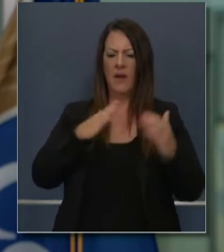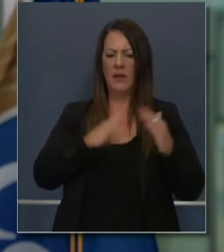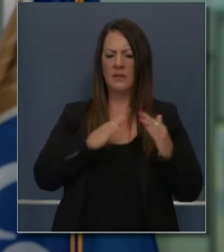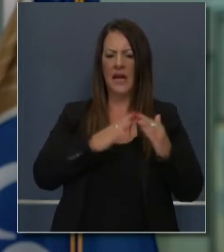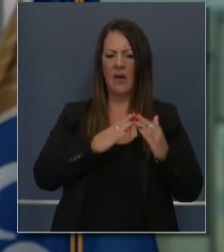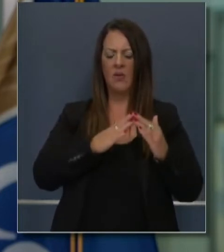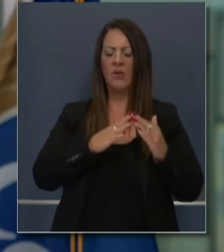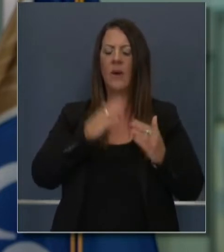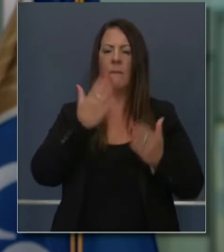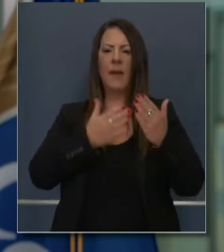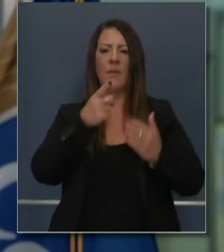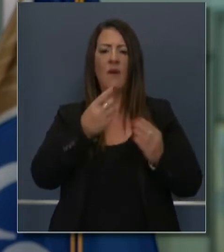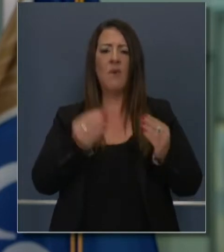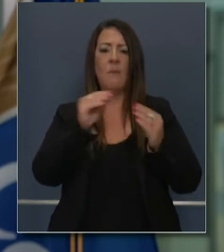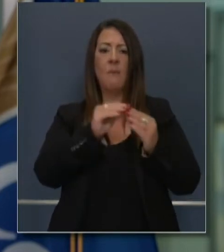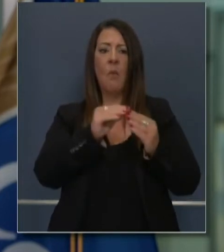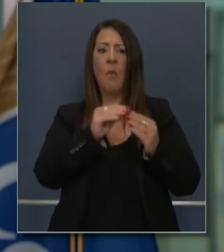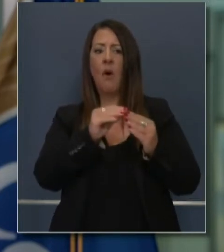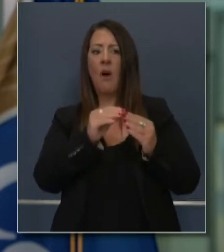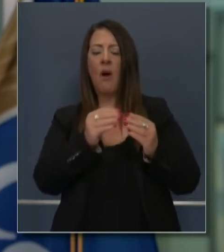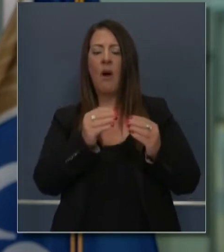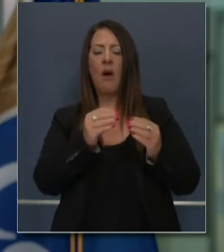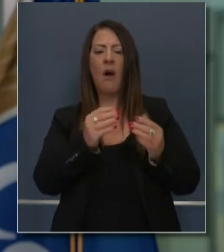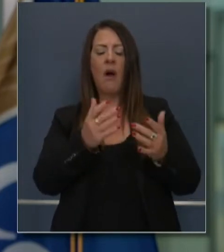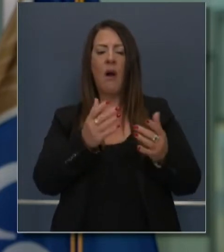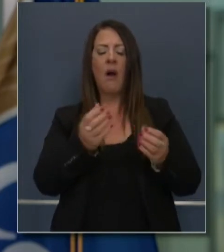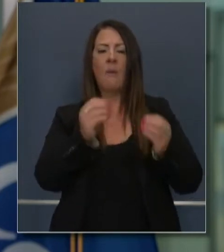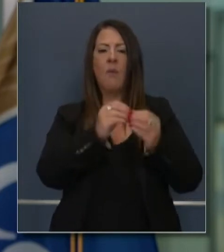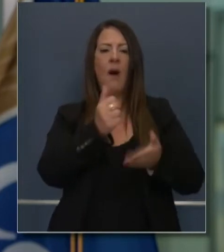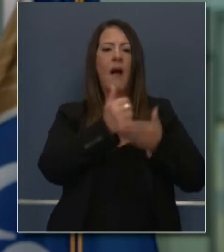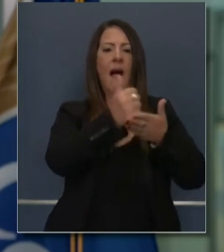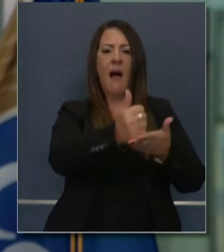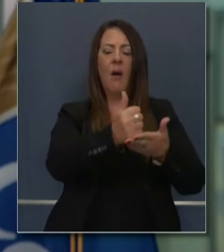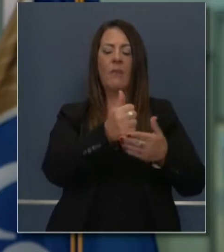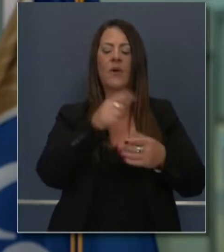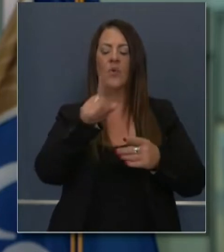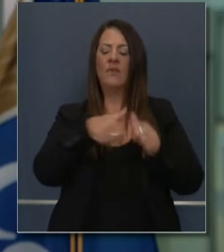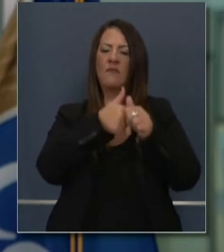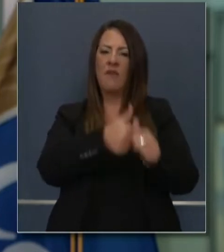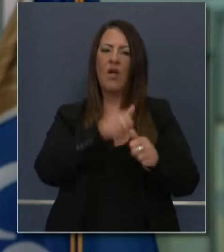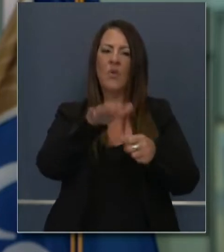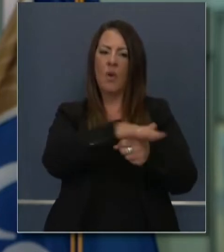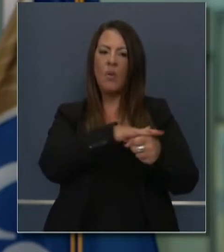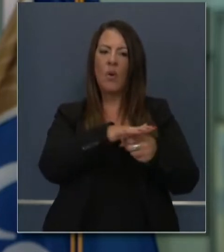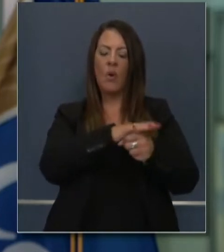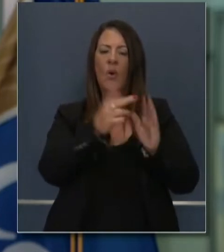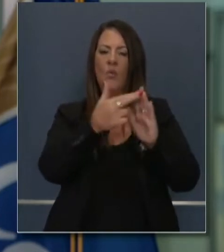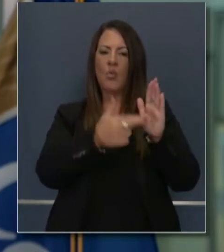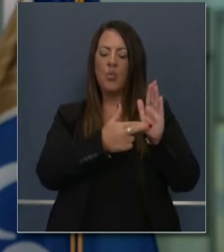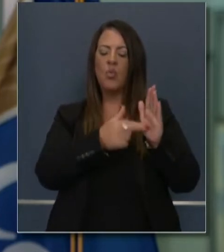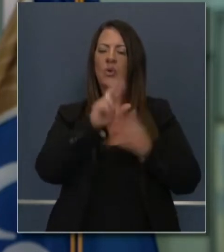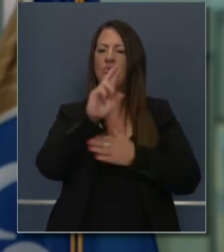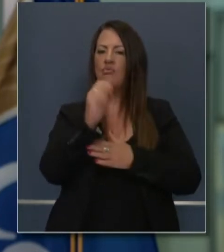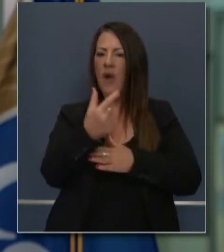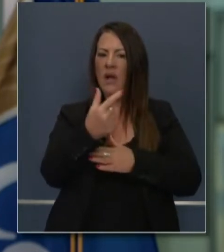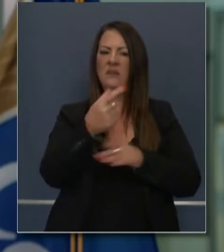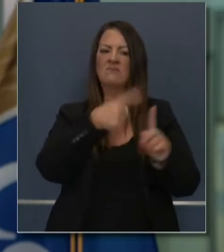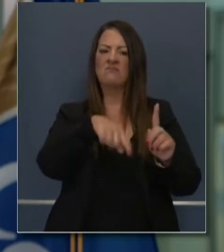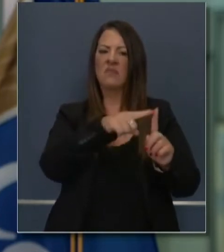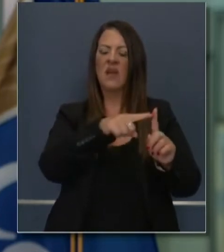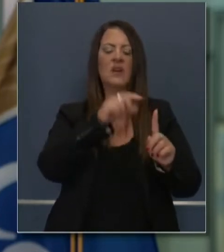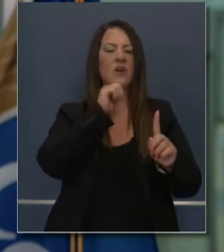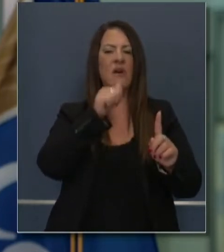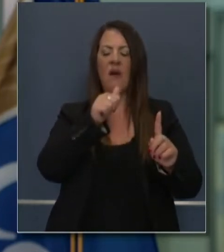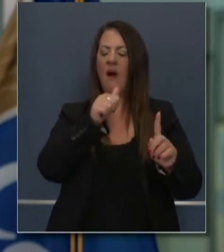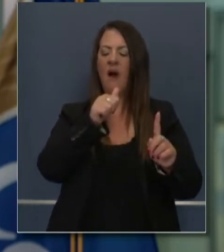even further. All local ordinances, all local rules and regulations are not impacted by the